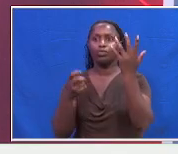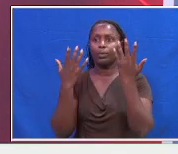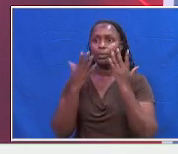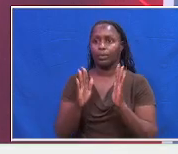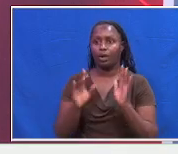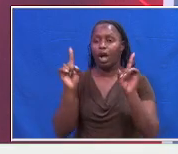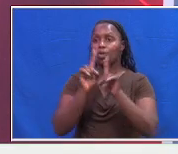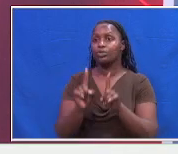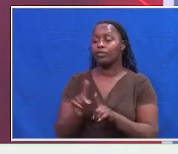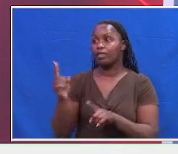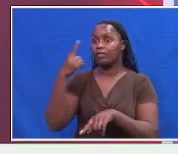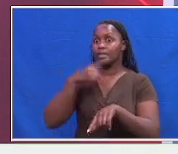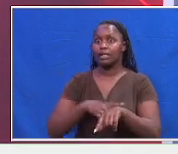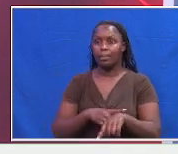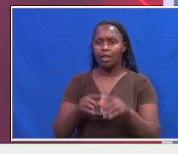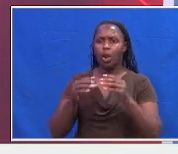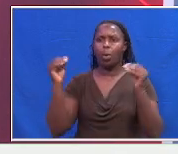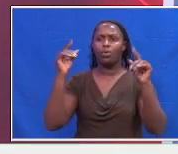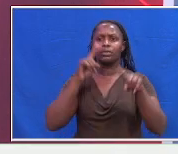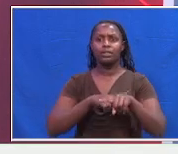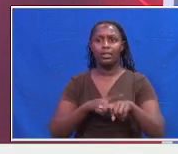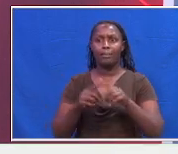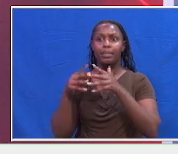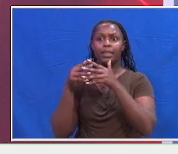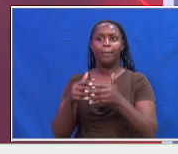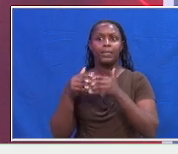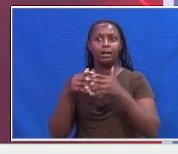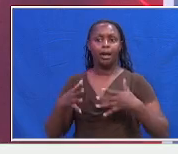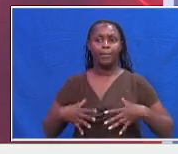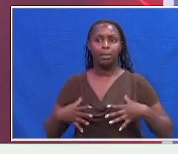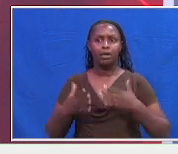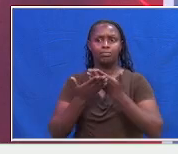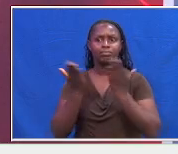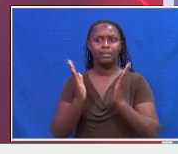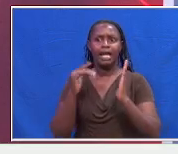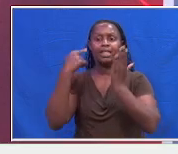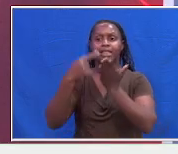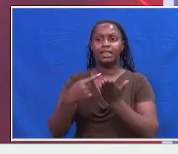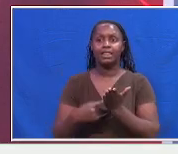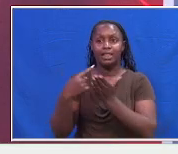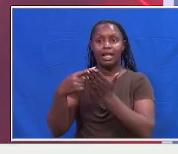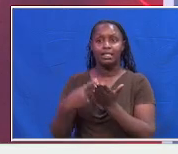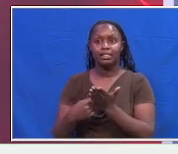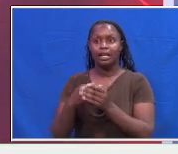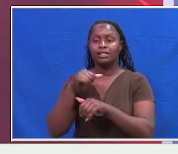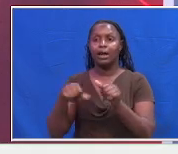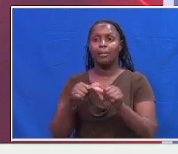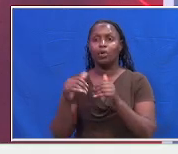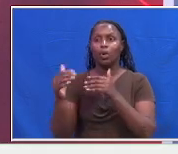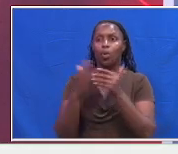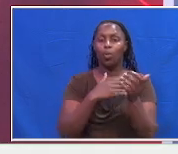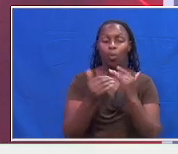time in a very long time that the American people are actually discussing about